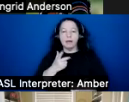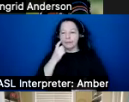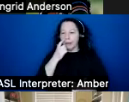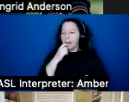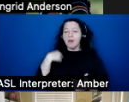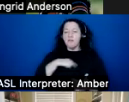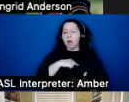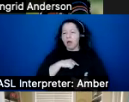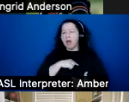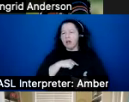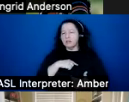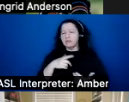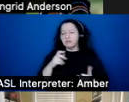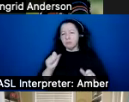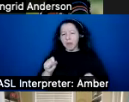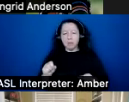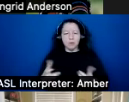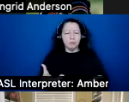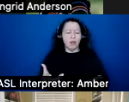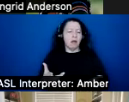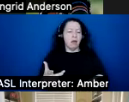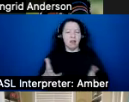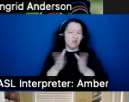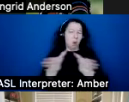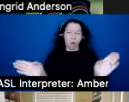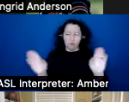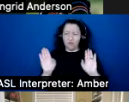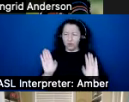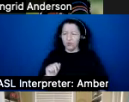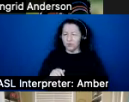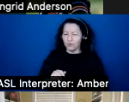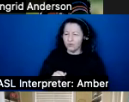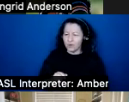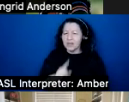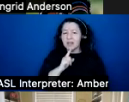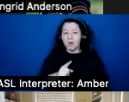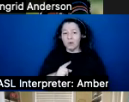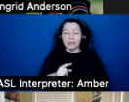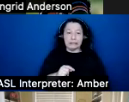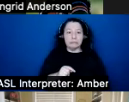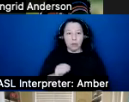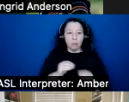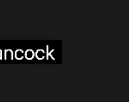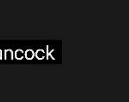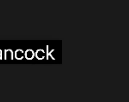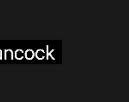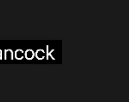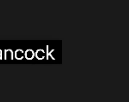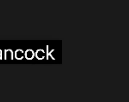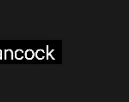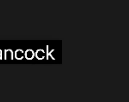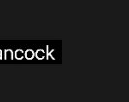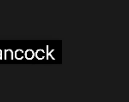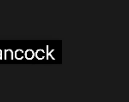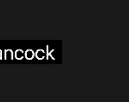to kind of give everybody an overview and go in depth in some more areas of the process that the